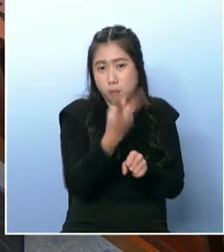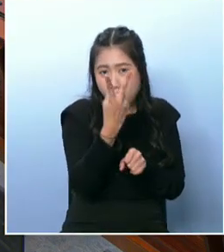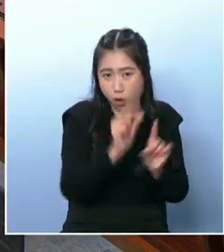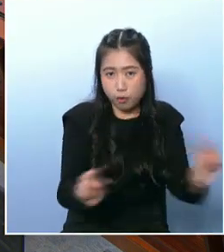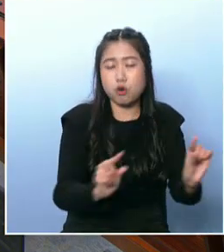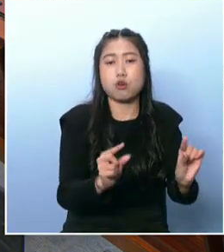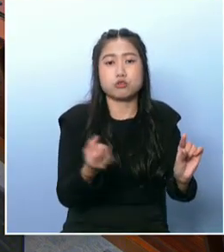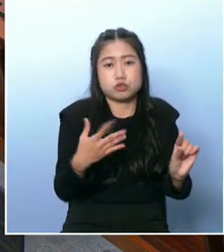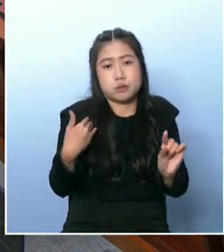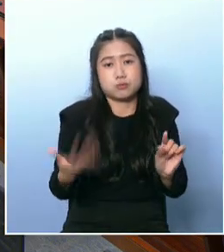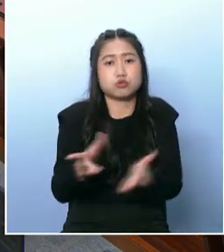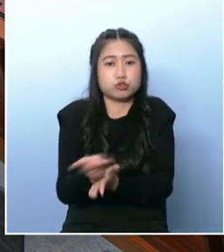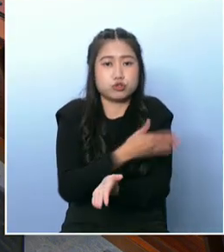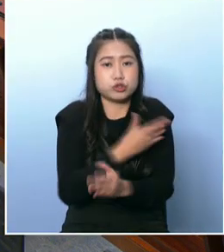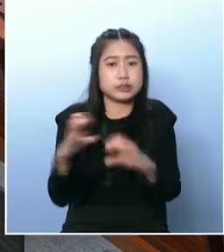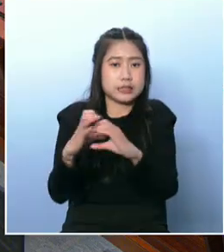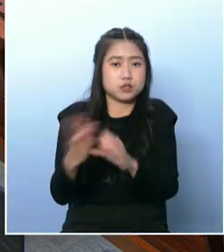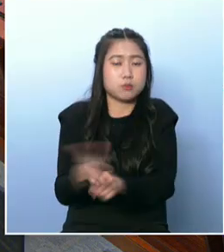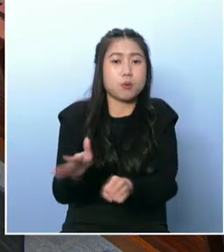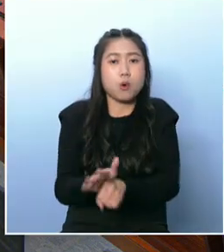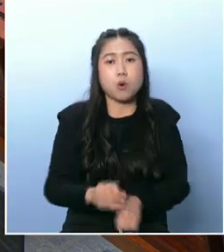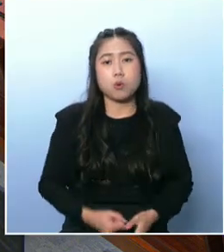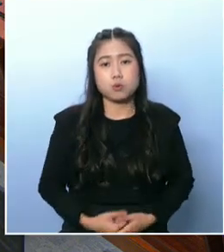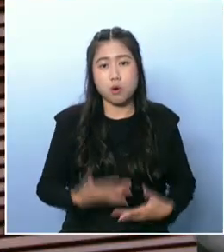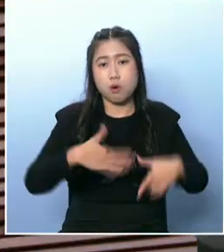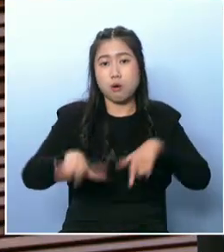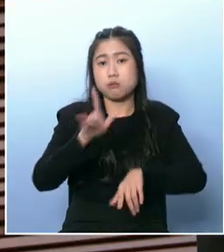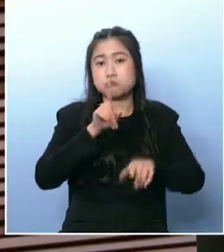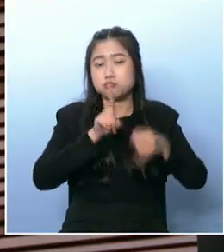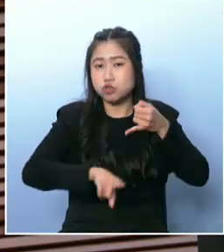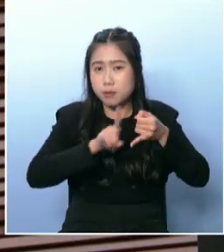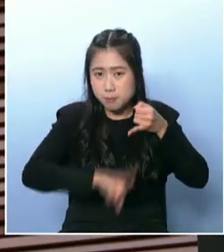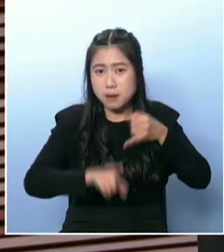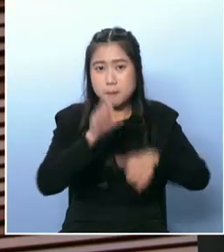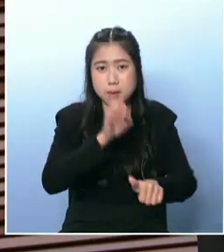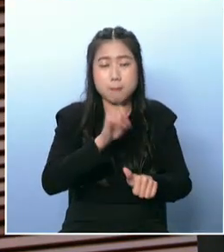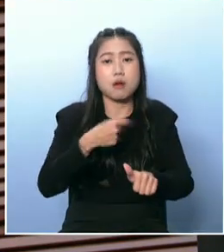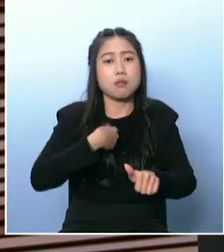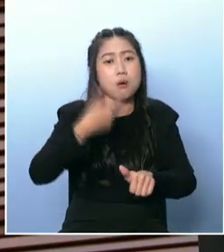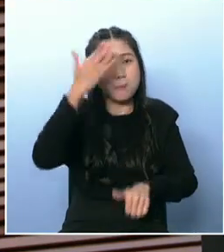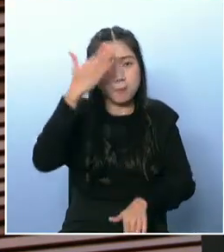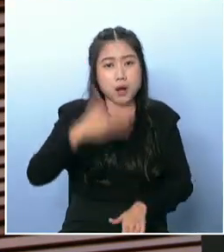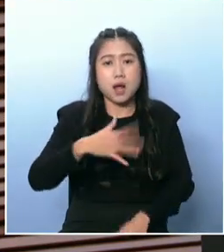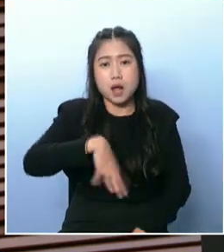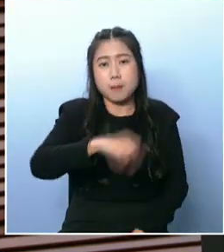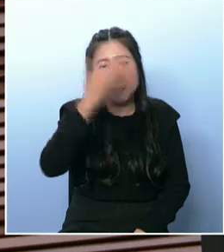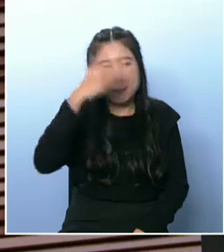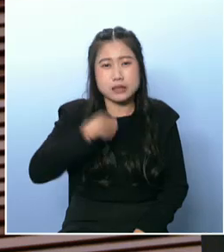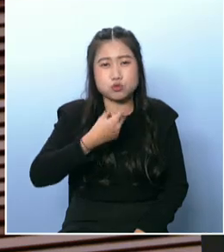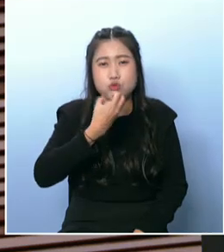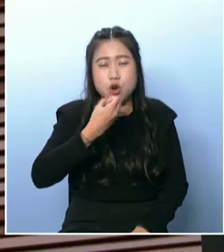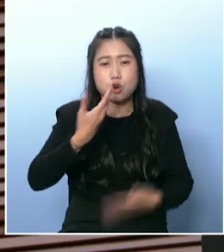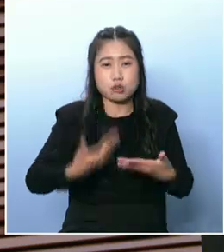And I would say a few words and then ask the Commissioner SWD to supplement. On the last question by Ms.